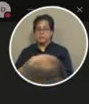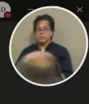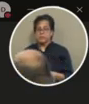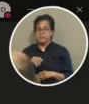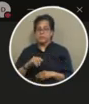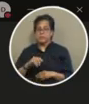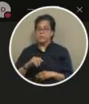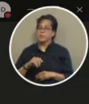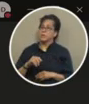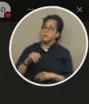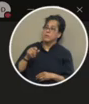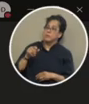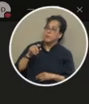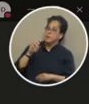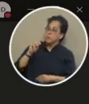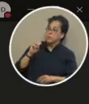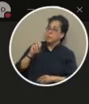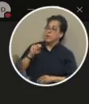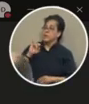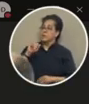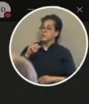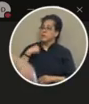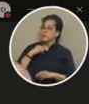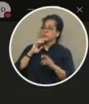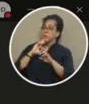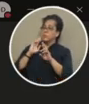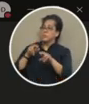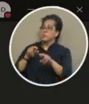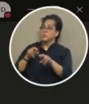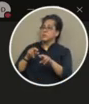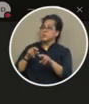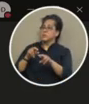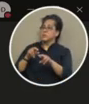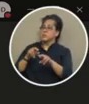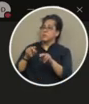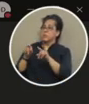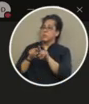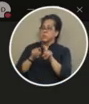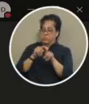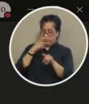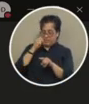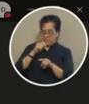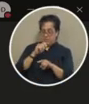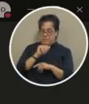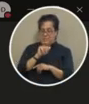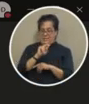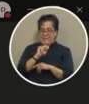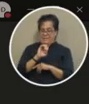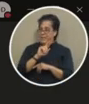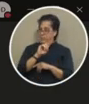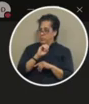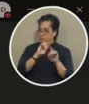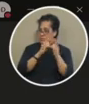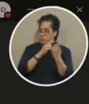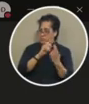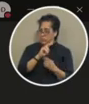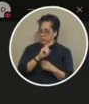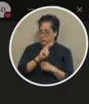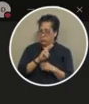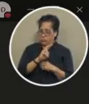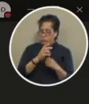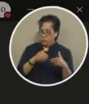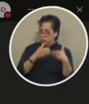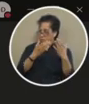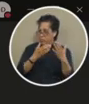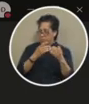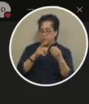Thank you, Mayor. This is Monica. I just wanted to respond because Representative Analo asked that I address the issue that was brought